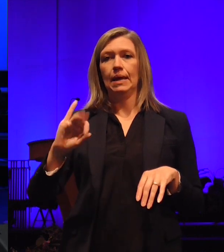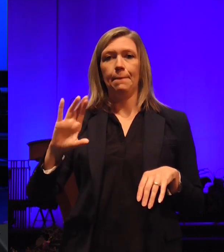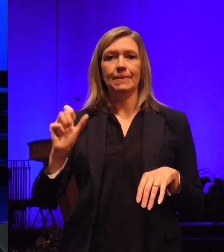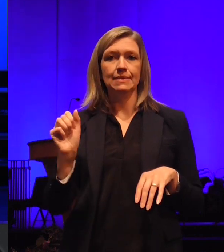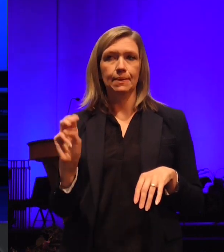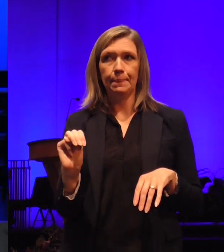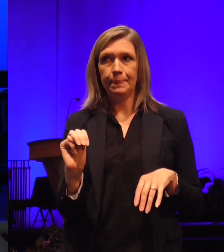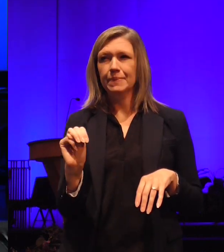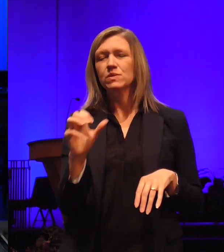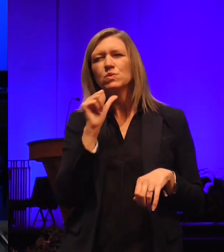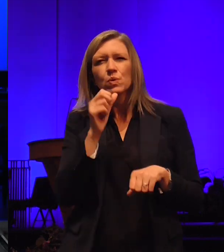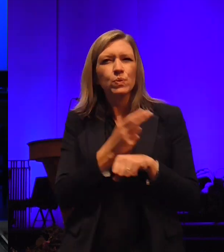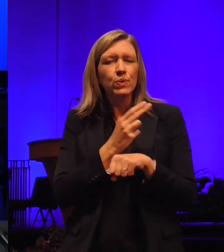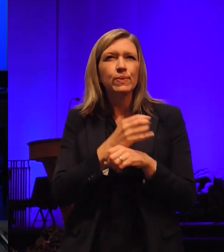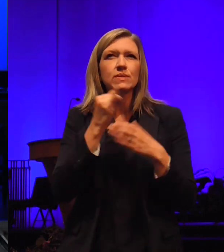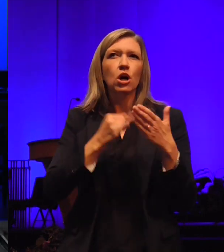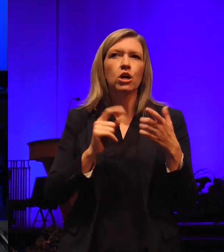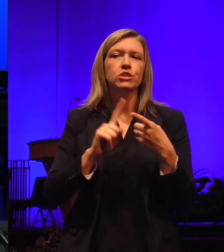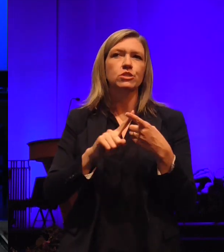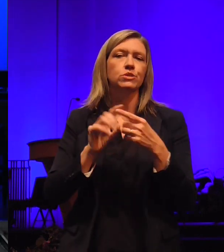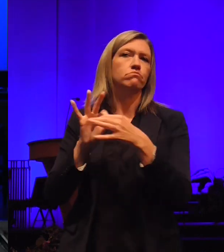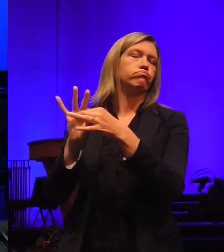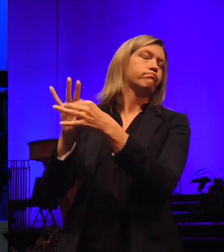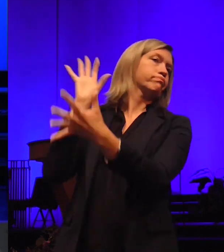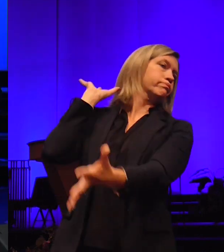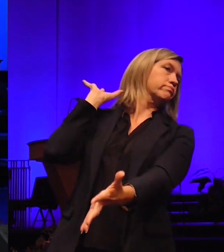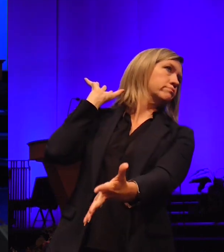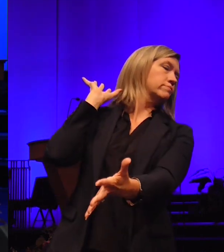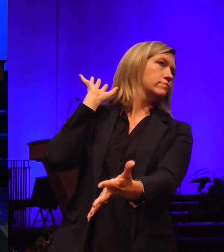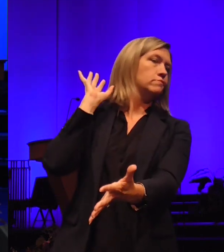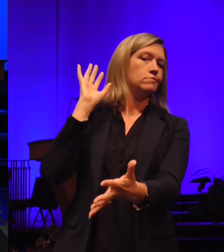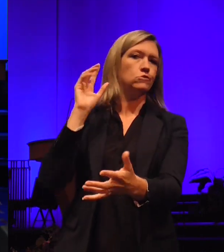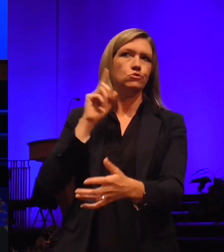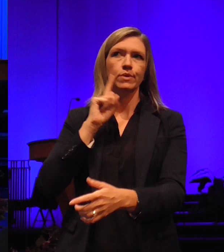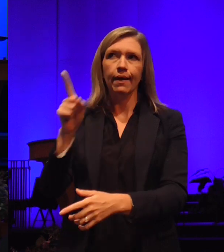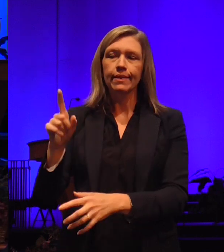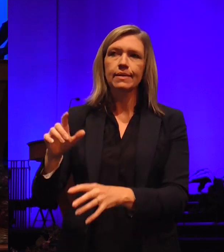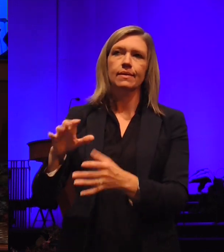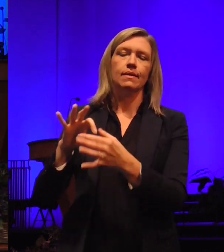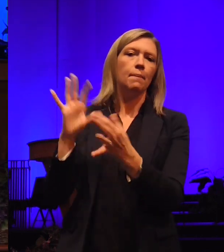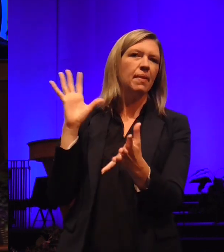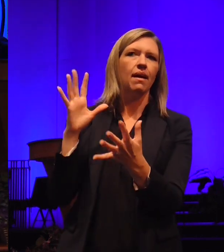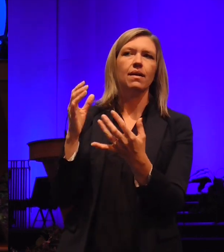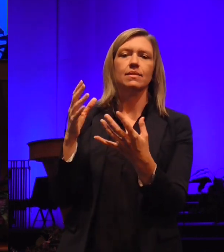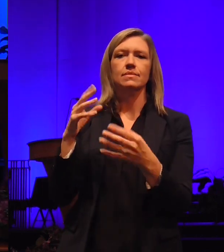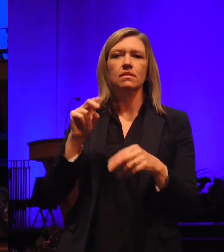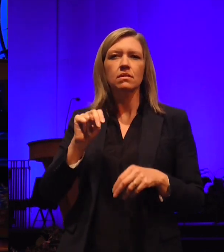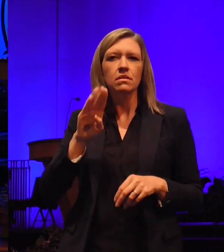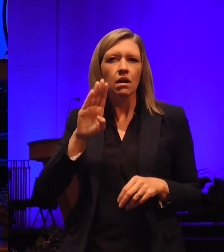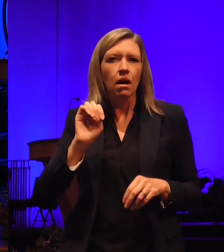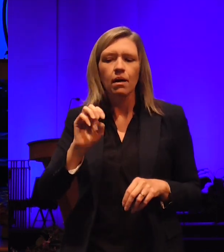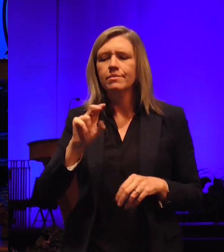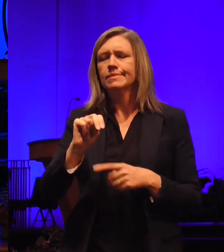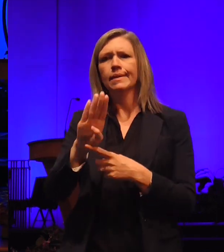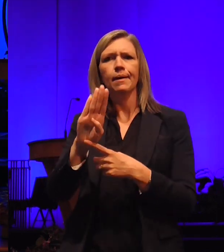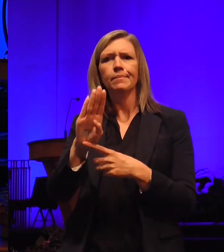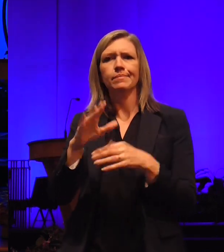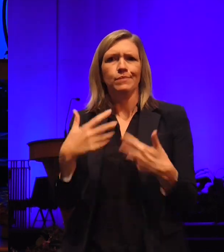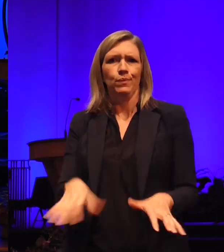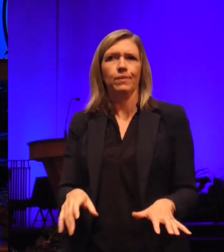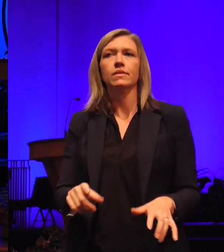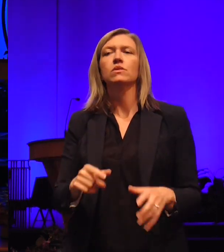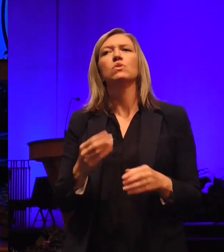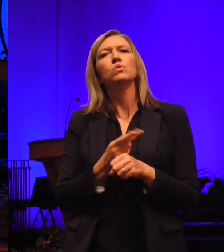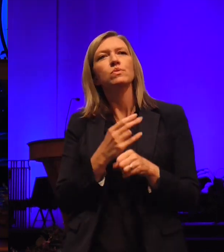to escape reality, to try and numb out or unplug. Use art to plug yourself in, to turn